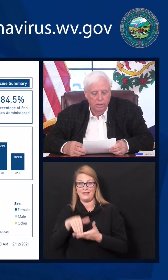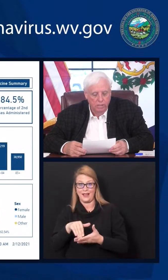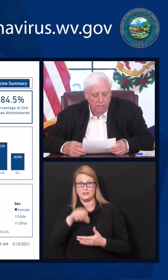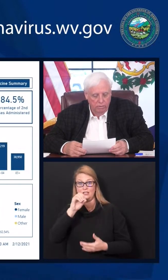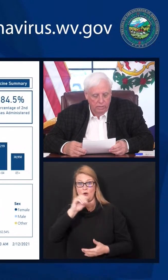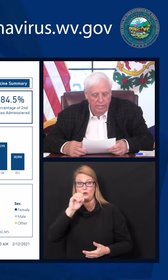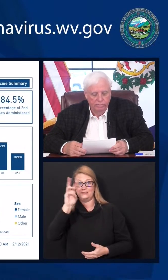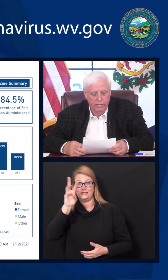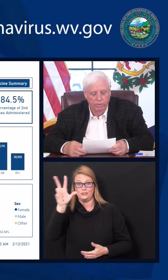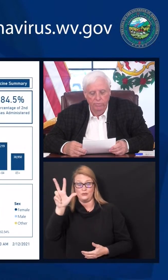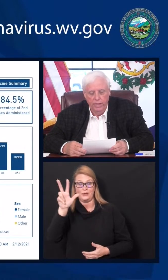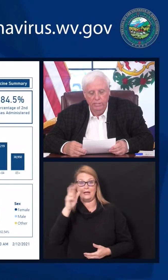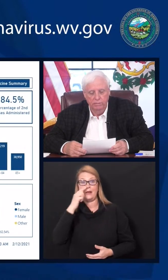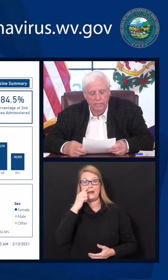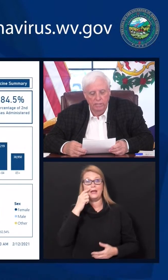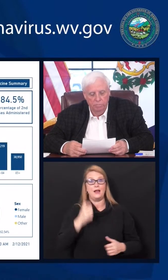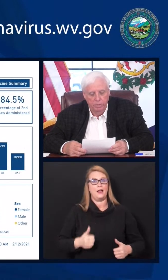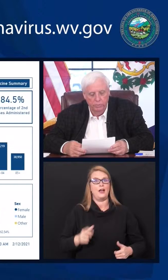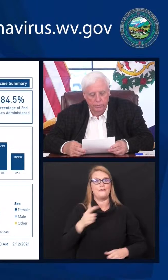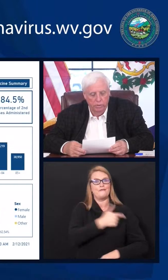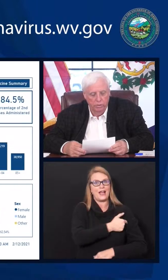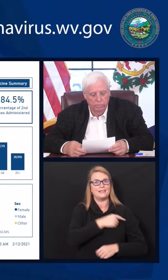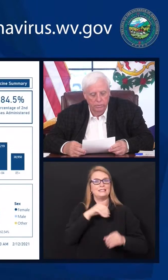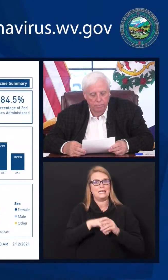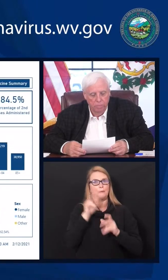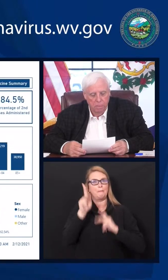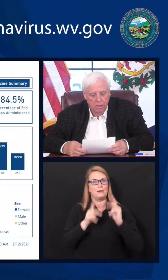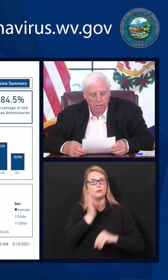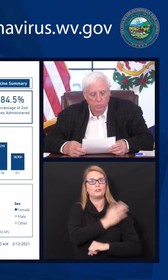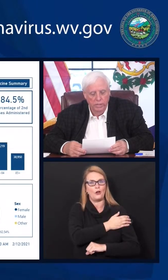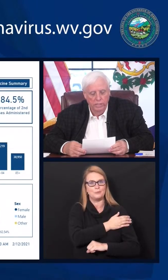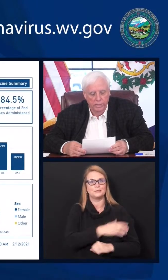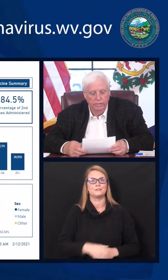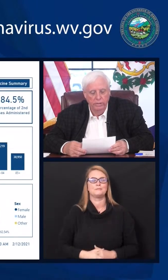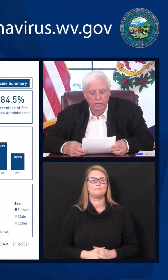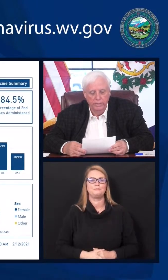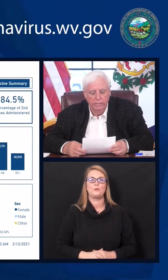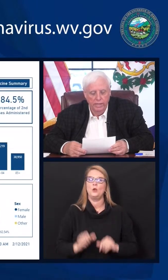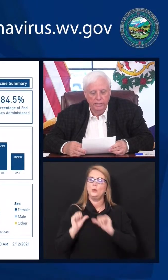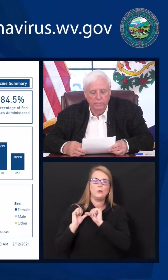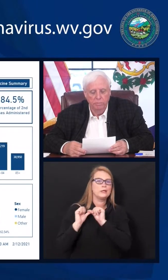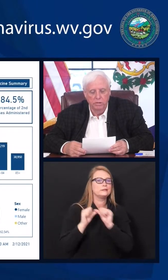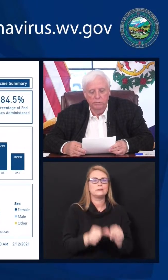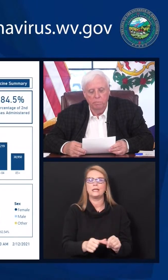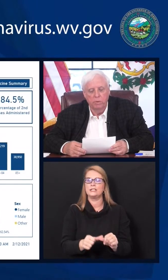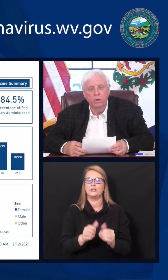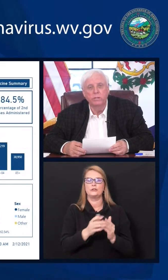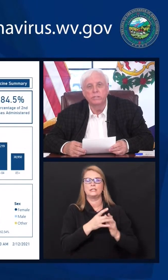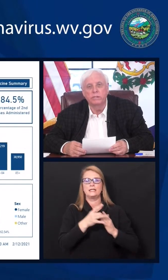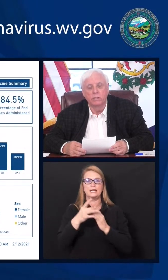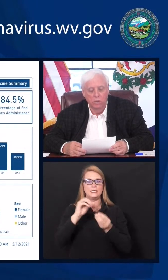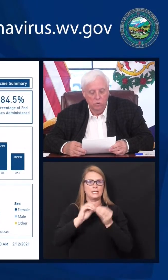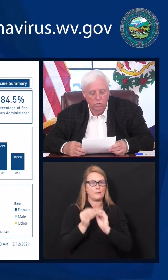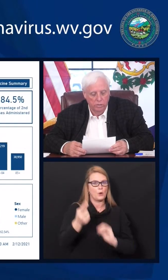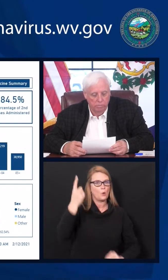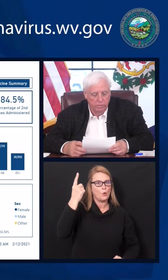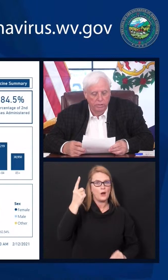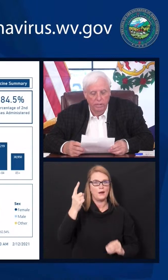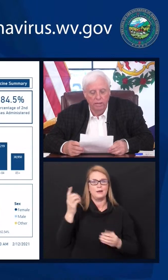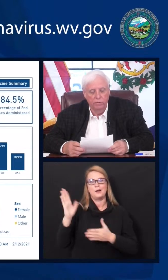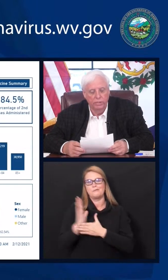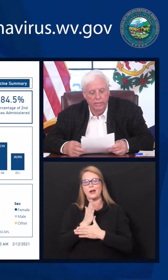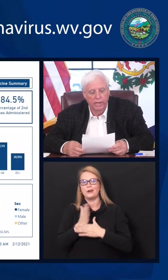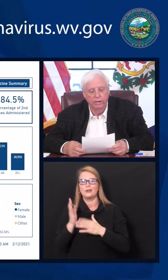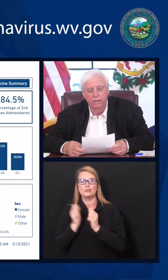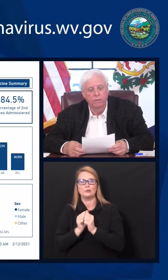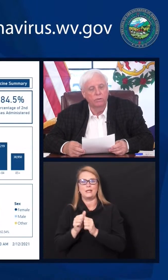354,063 of life-saving vaccine in people's arms. We continue to lead the nation because our partners at the local and community